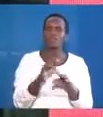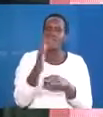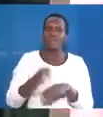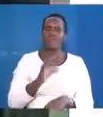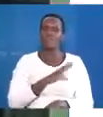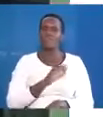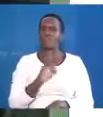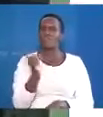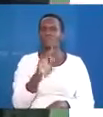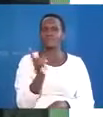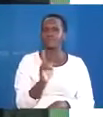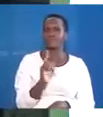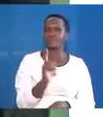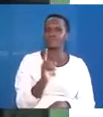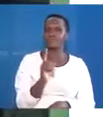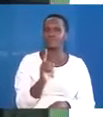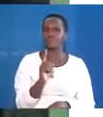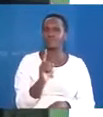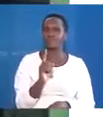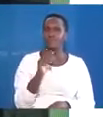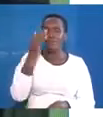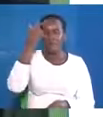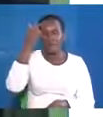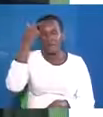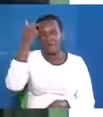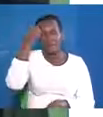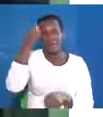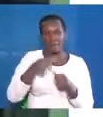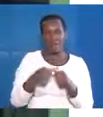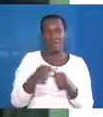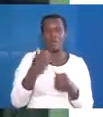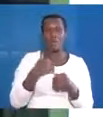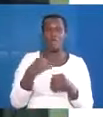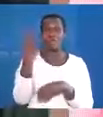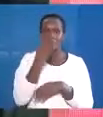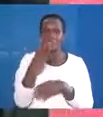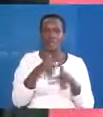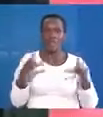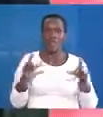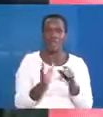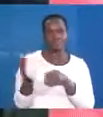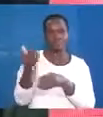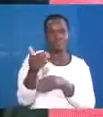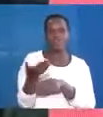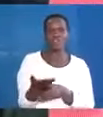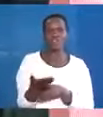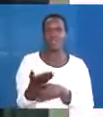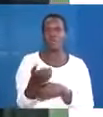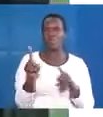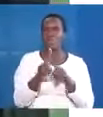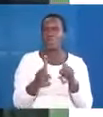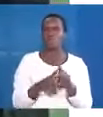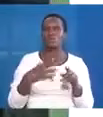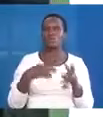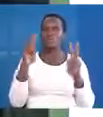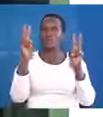lies around the corner. Martin Luther King Jr. said, and I quote, he told